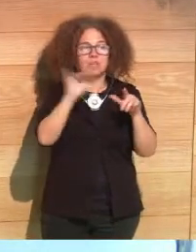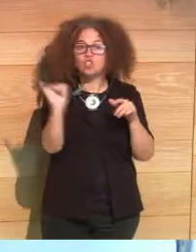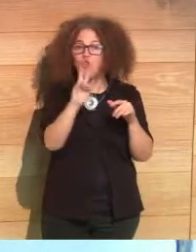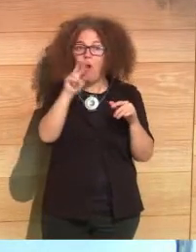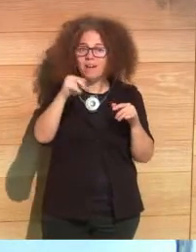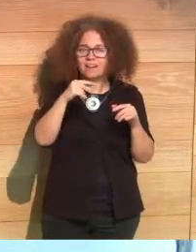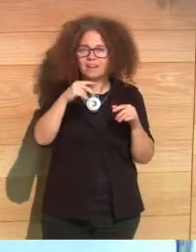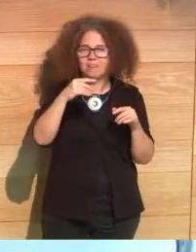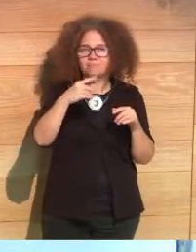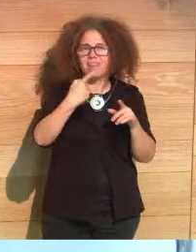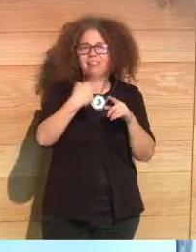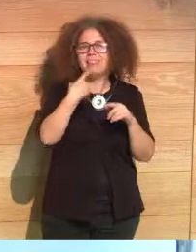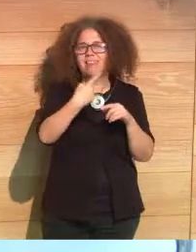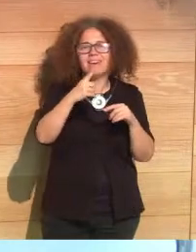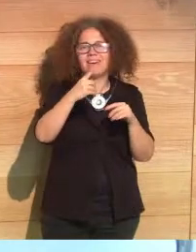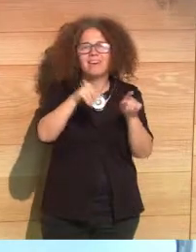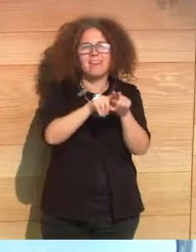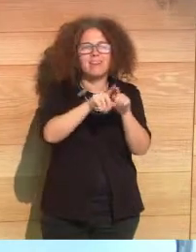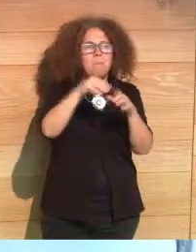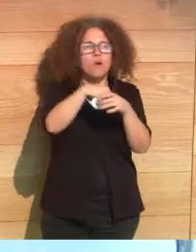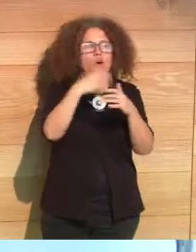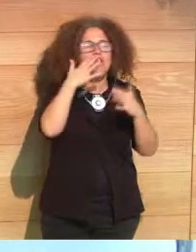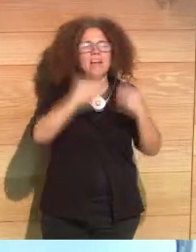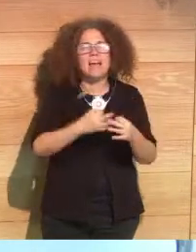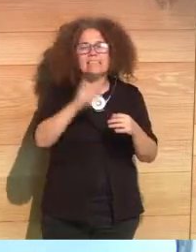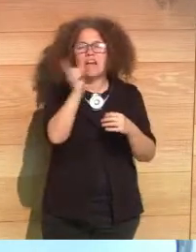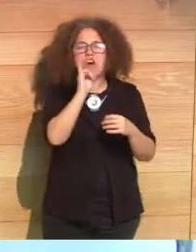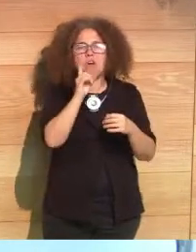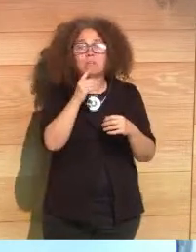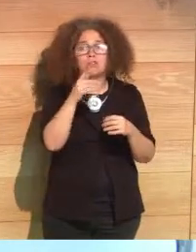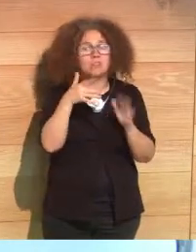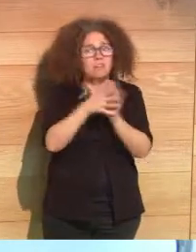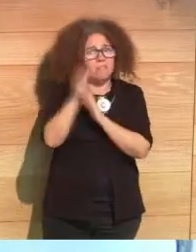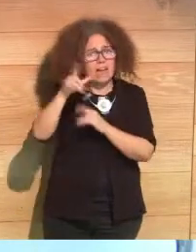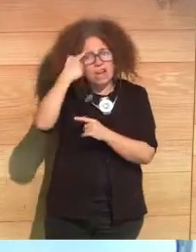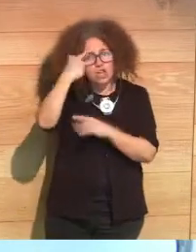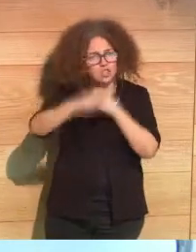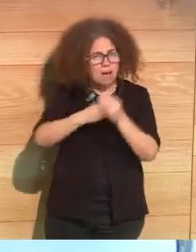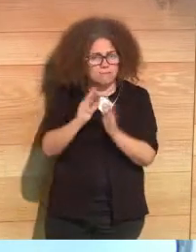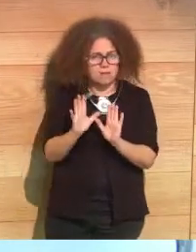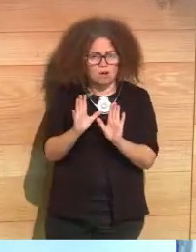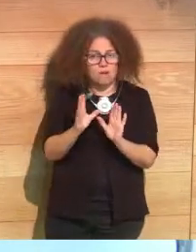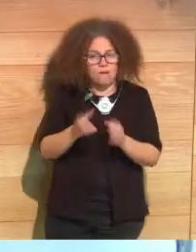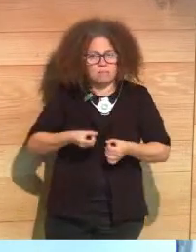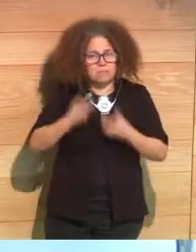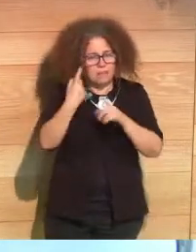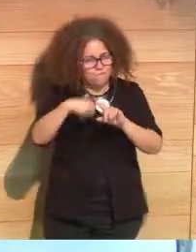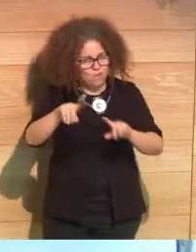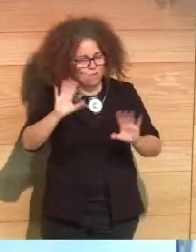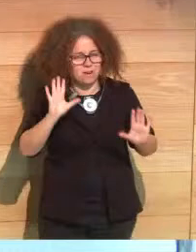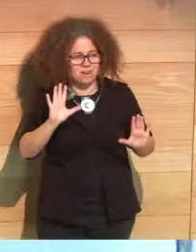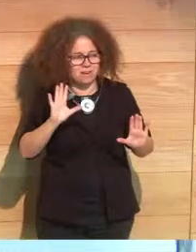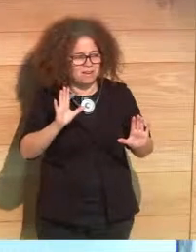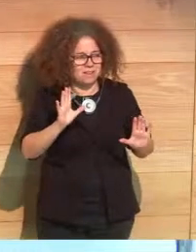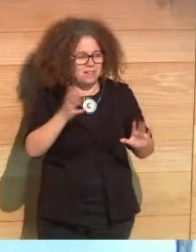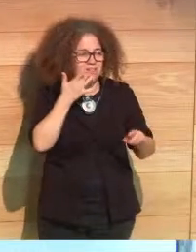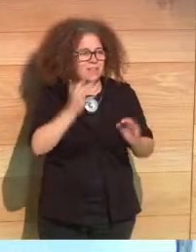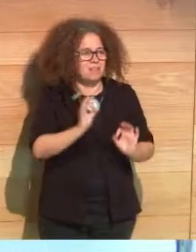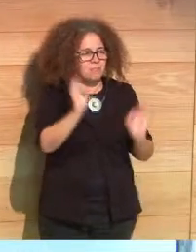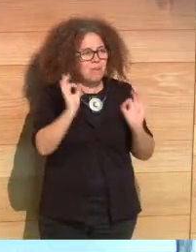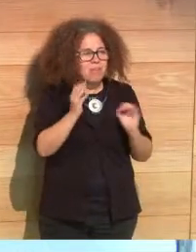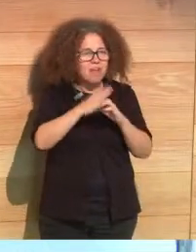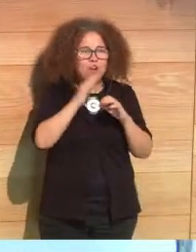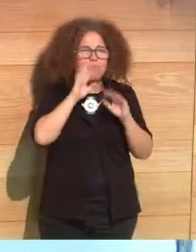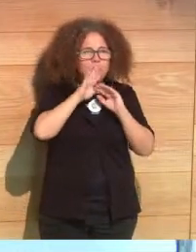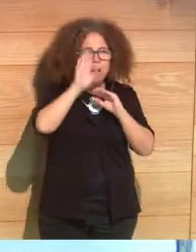that he feels it doesn't bring anything to the piece. So it was really something very special when you did La Montagne to suddenly play with